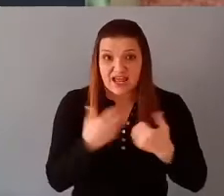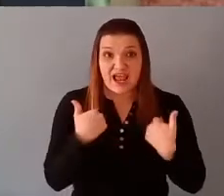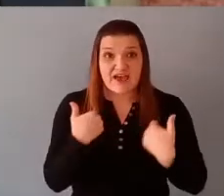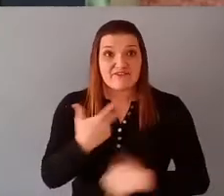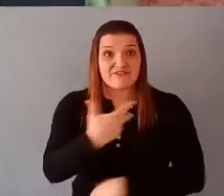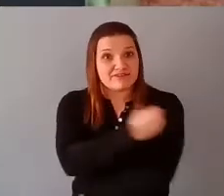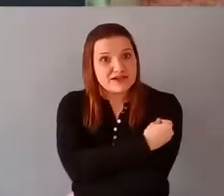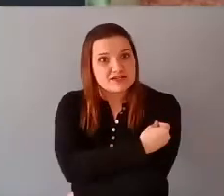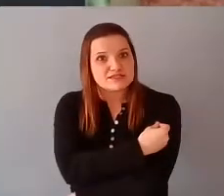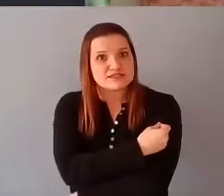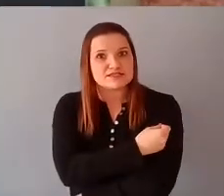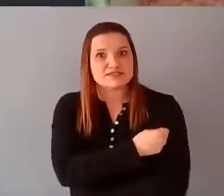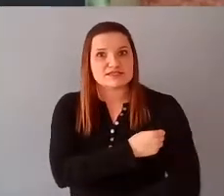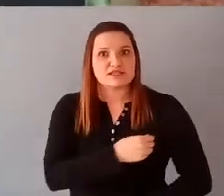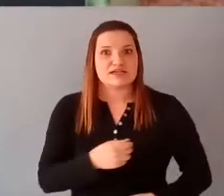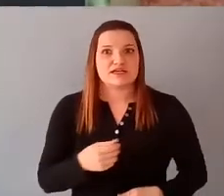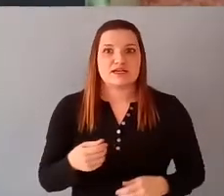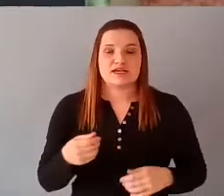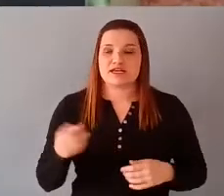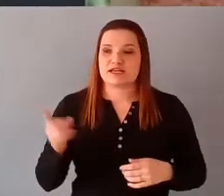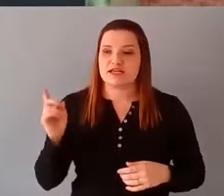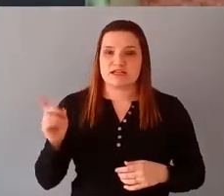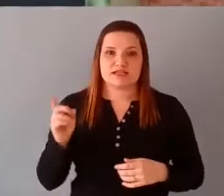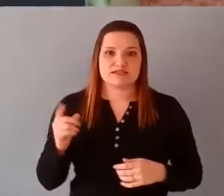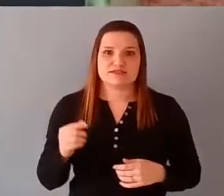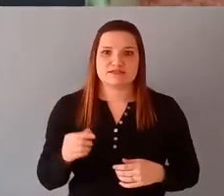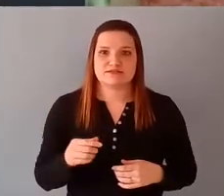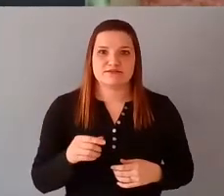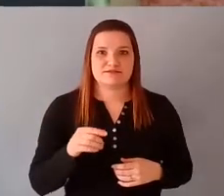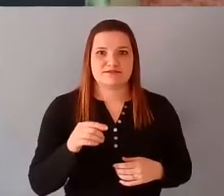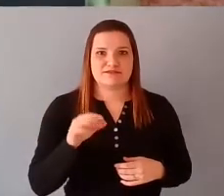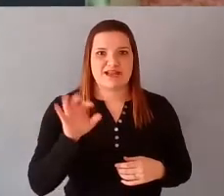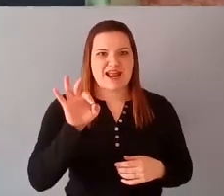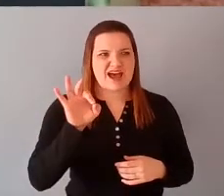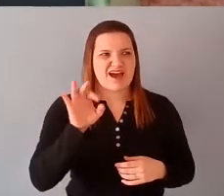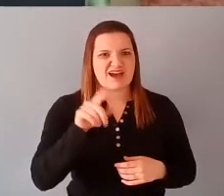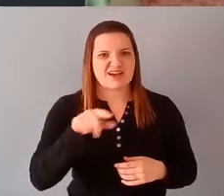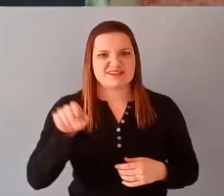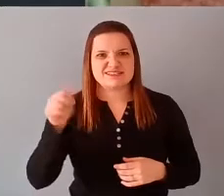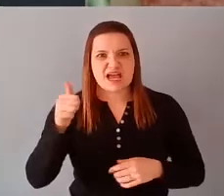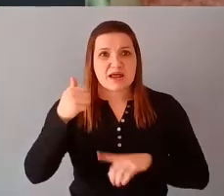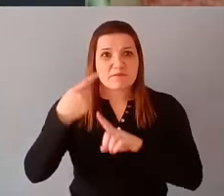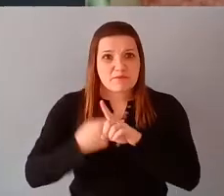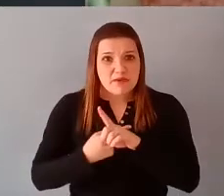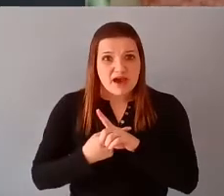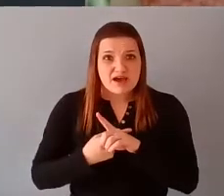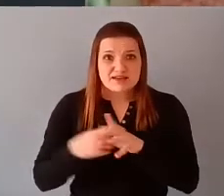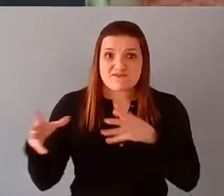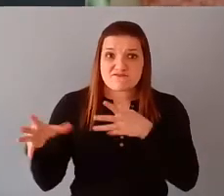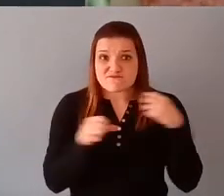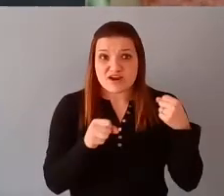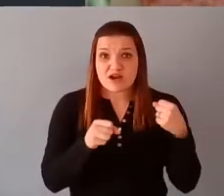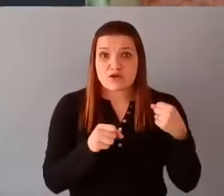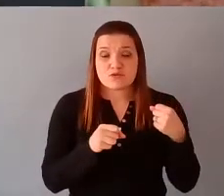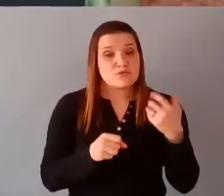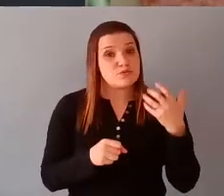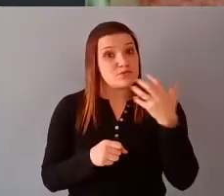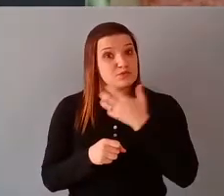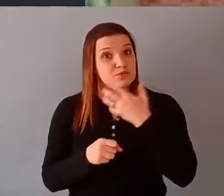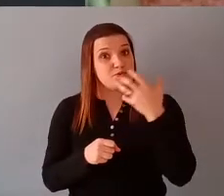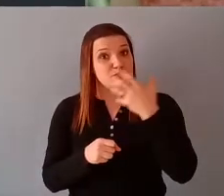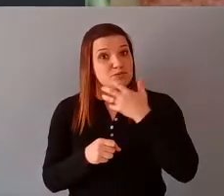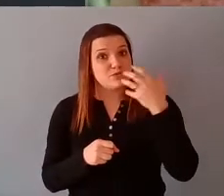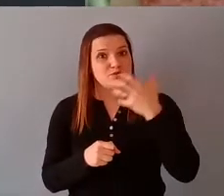this kind of efficacy in 9 to 10 months is incredible. It's a testament to our